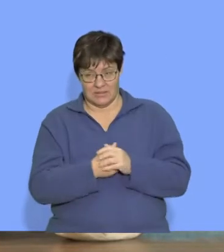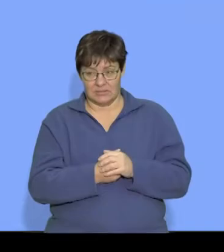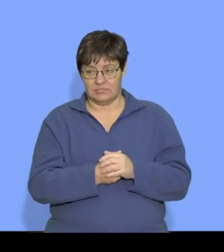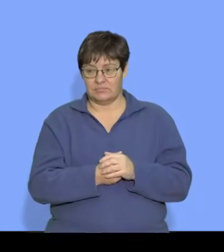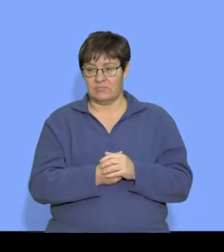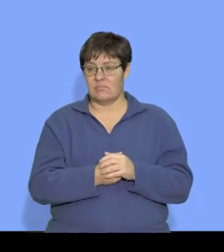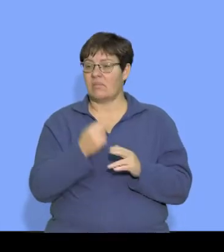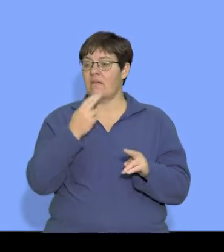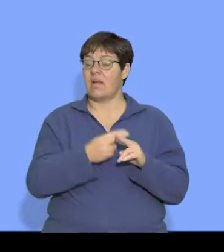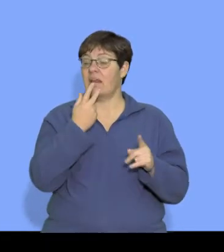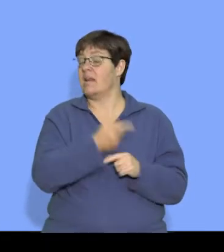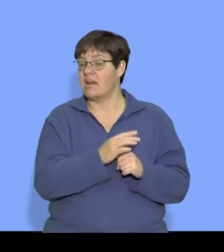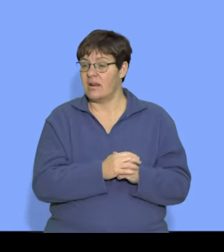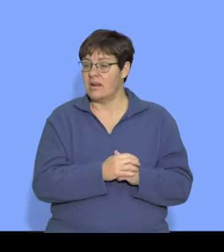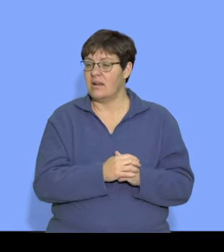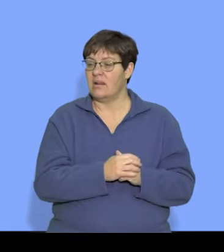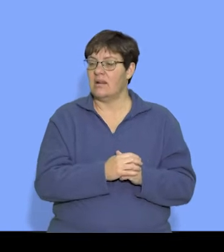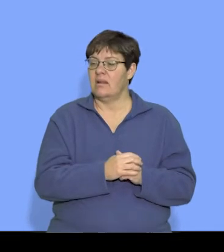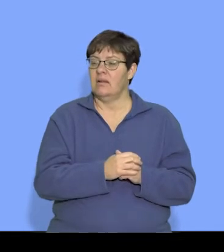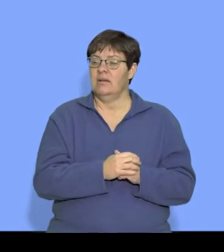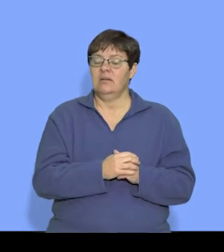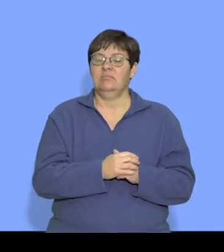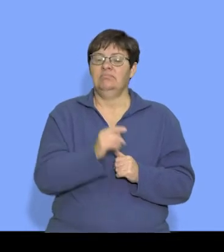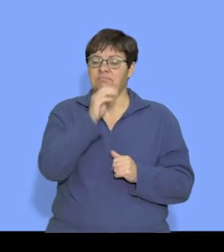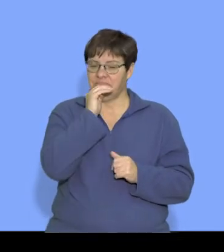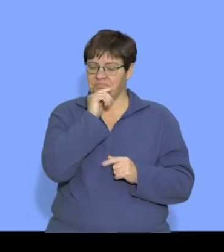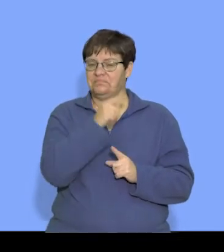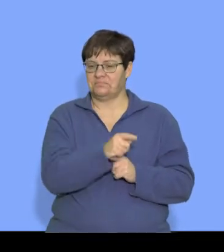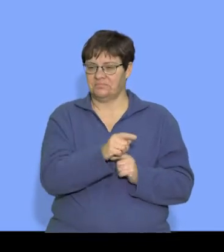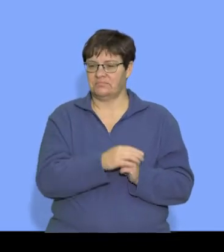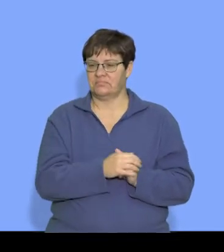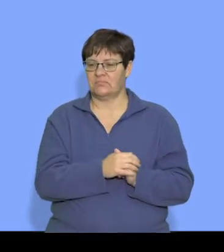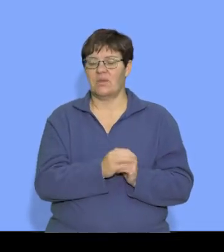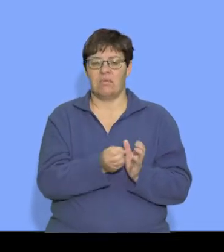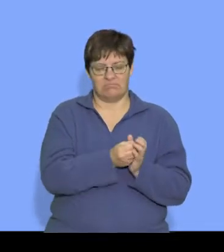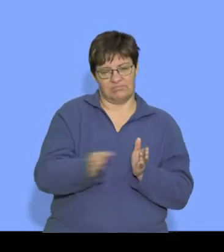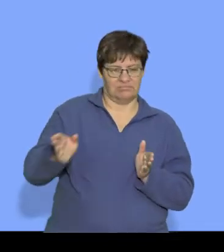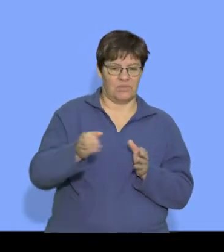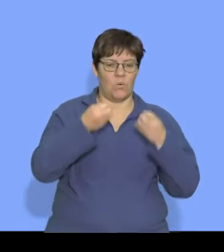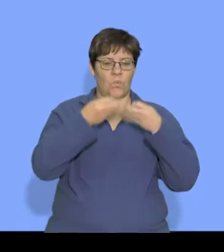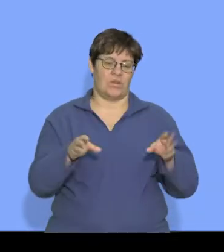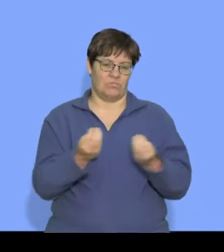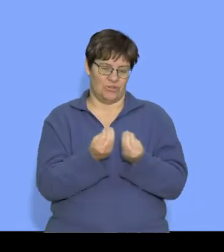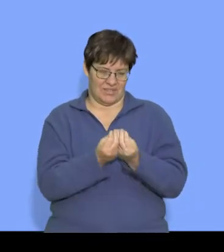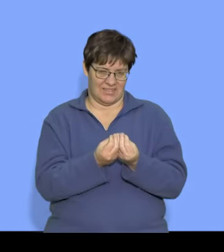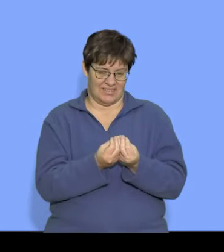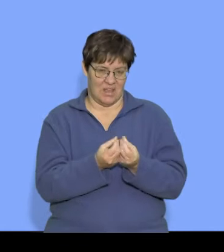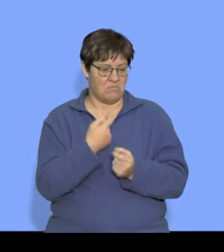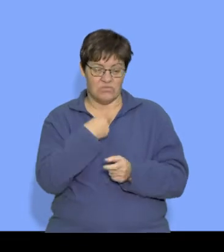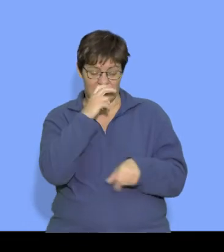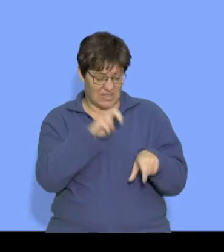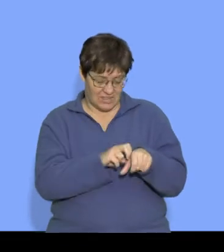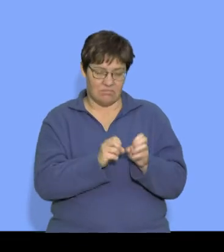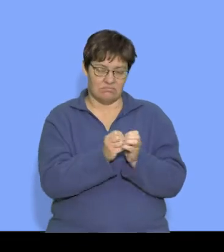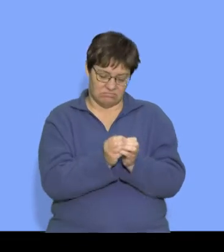And then finally, we see that the last process in nutrition is the egestion. And so the amoeba is able